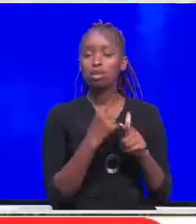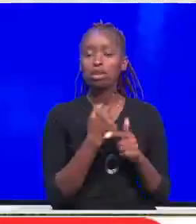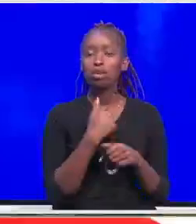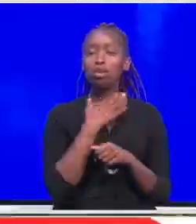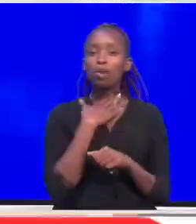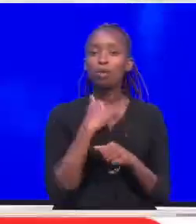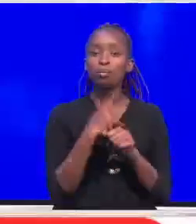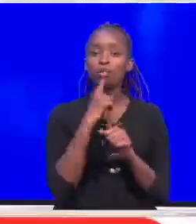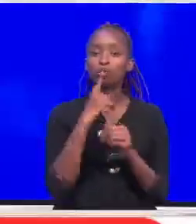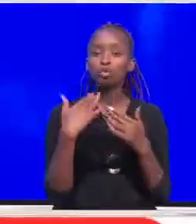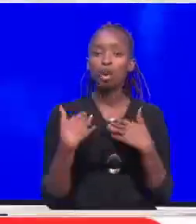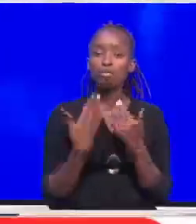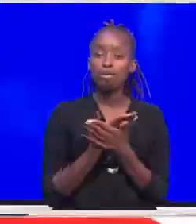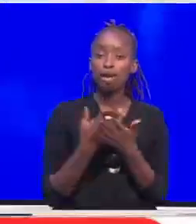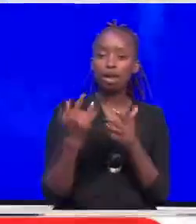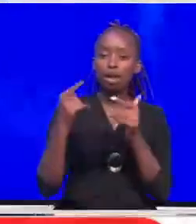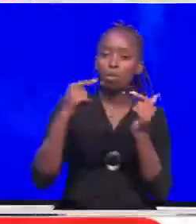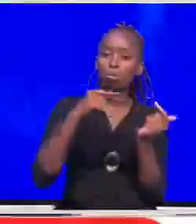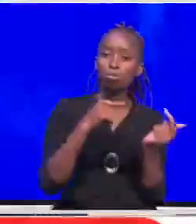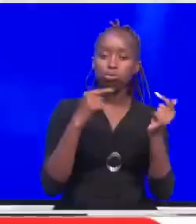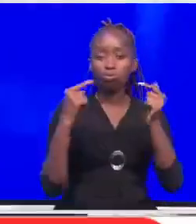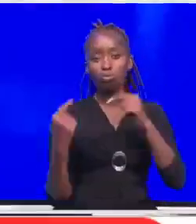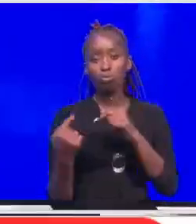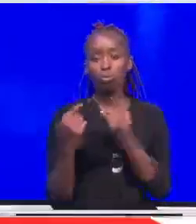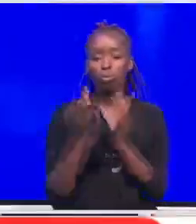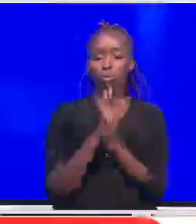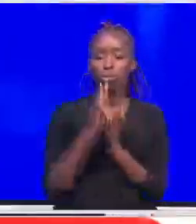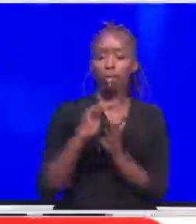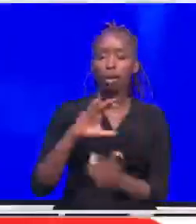hamna mvutano baina ya kaunti na madaktari hao.